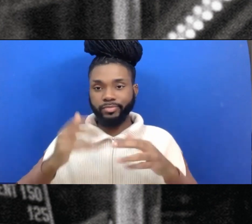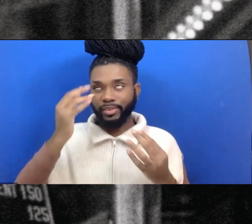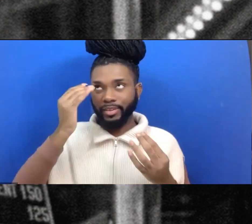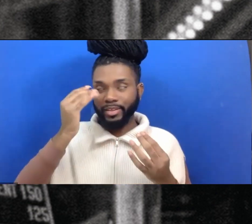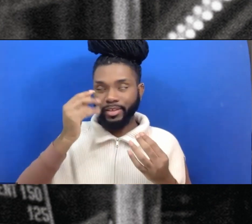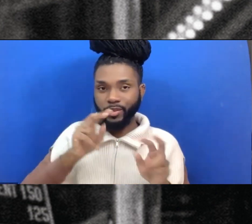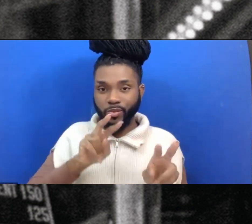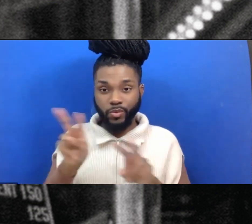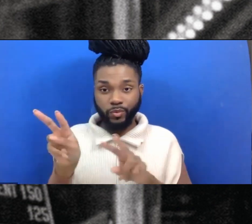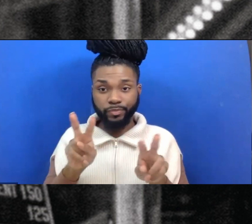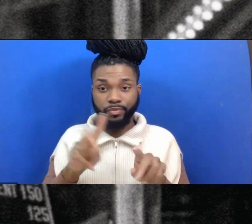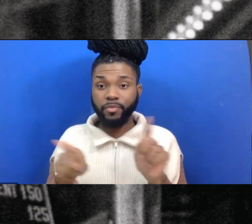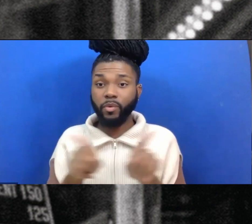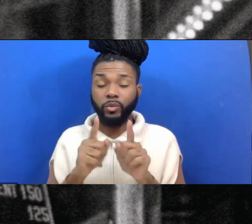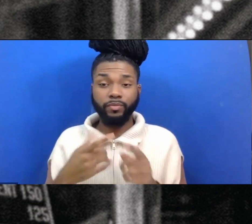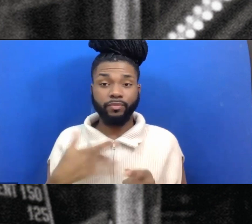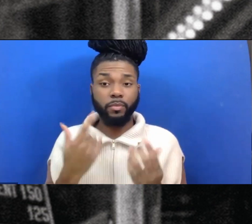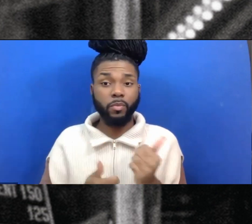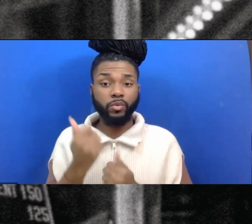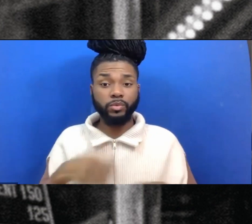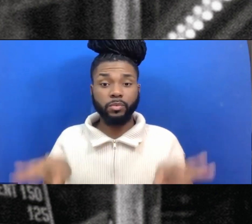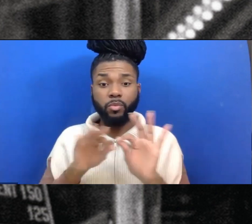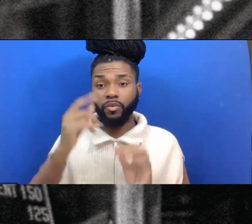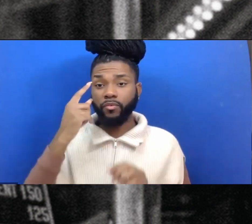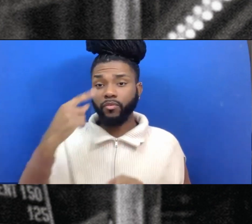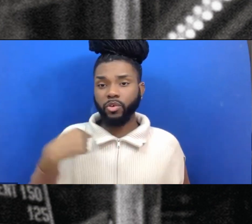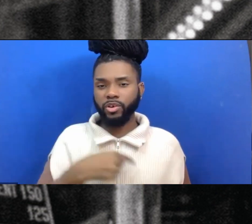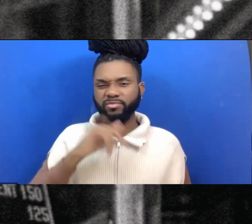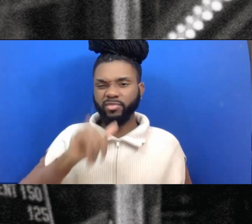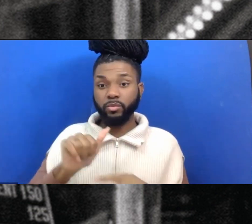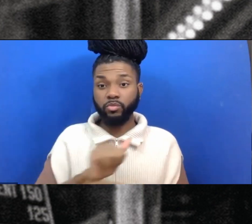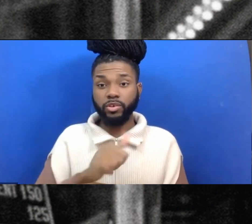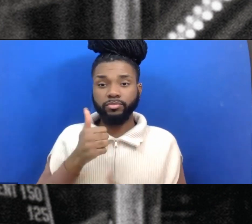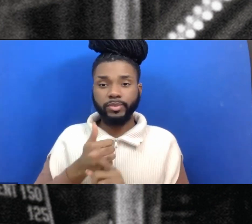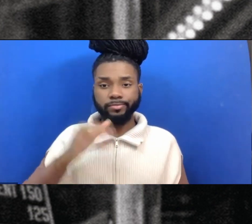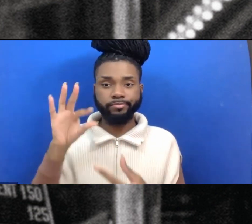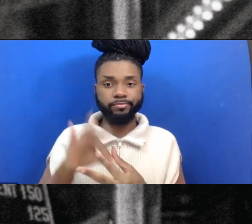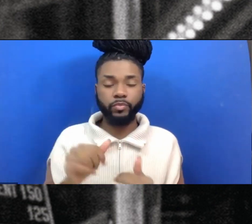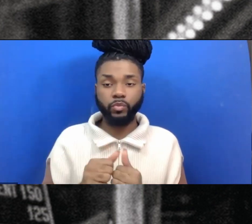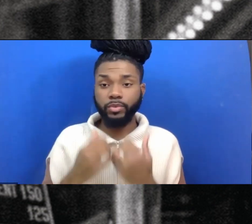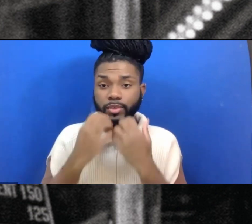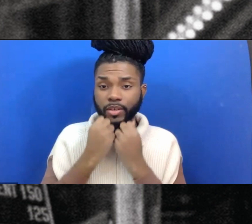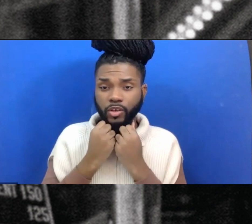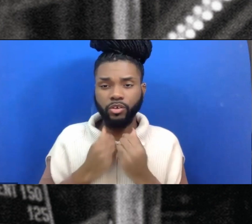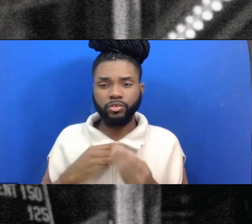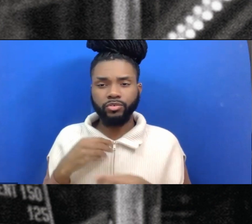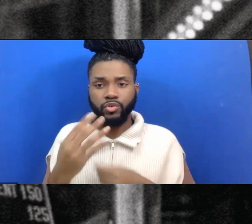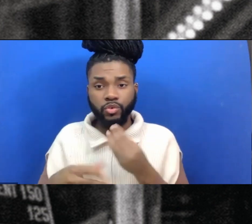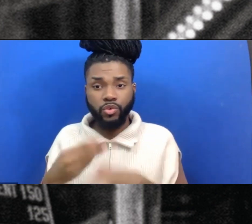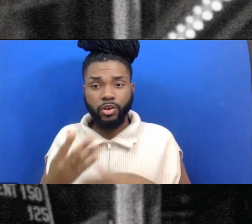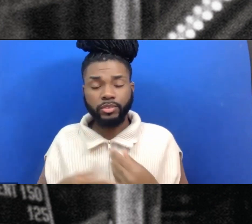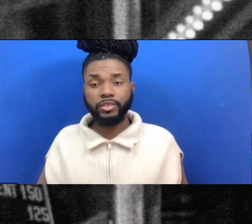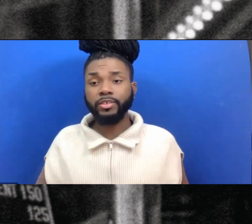But I think more importantly for us, it is a practice grounded in care and generosity,